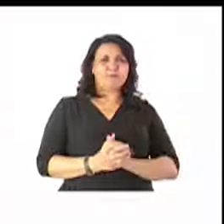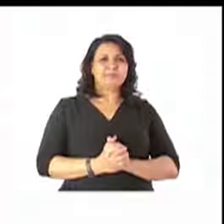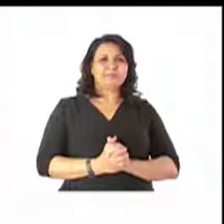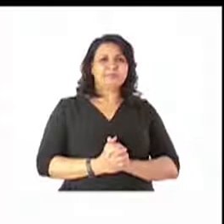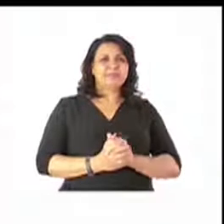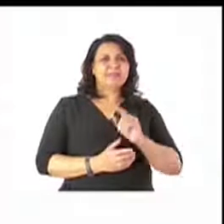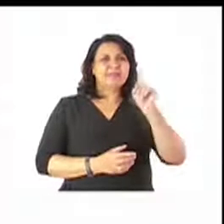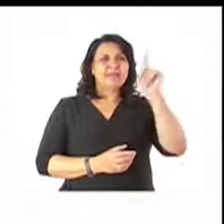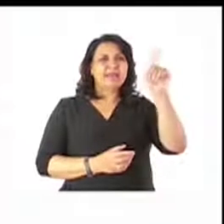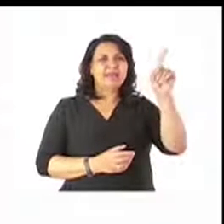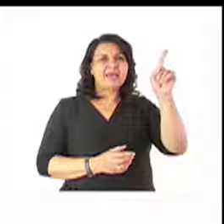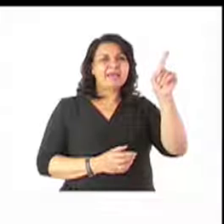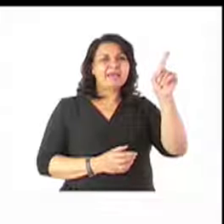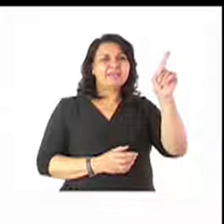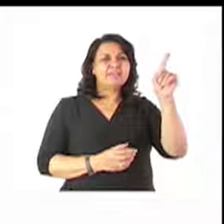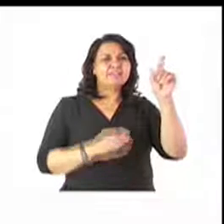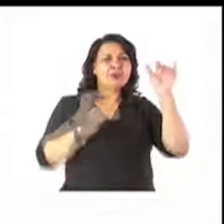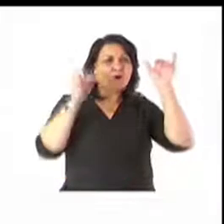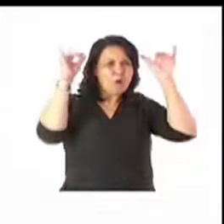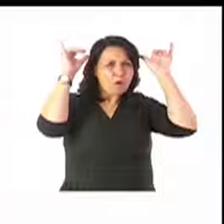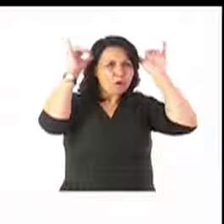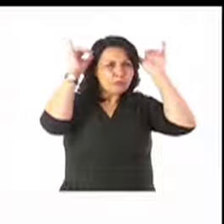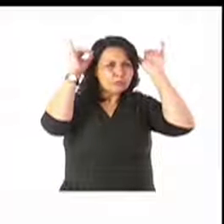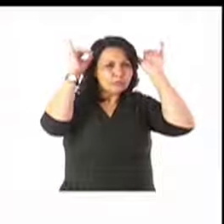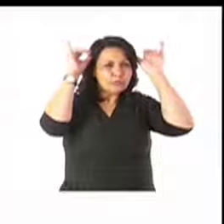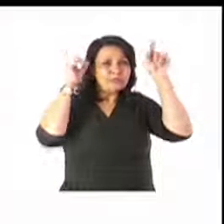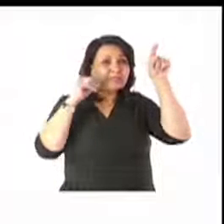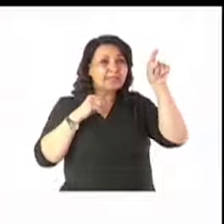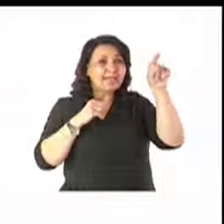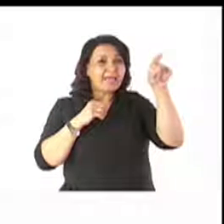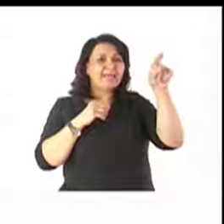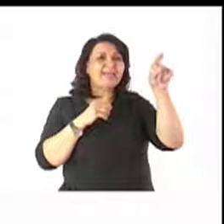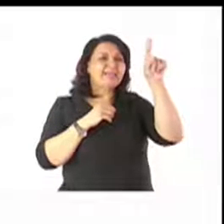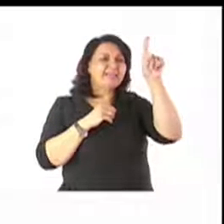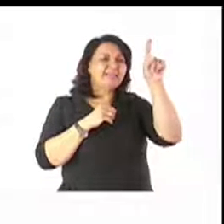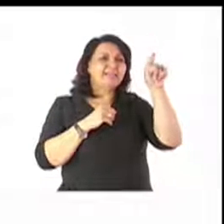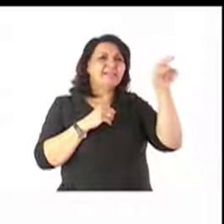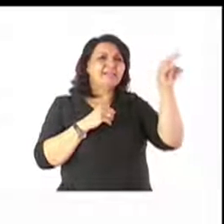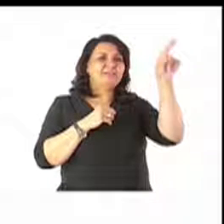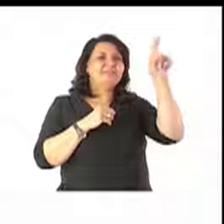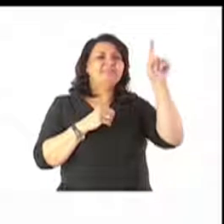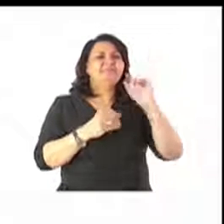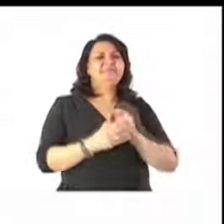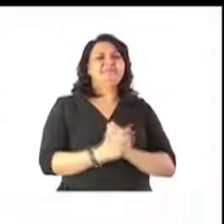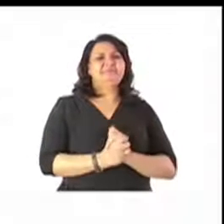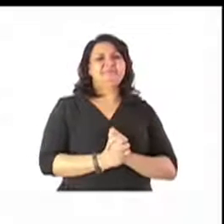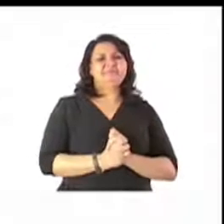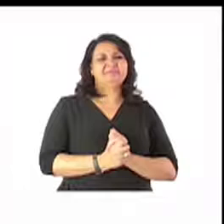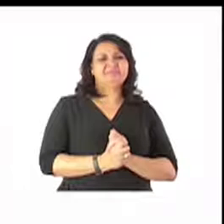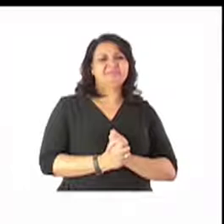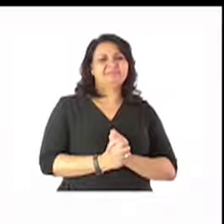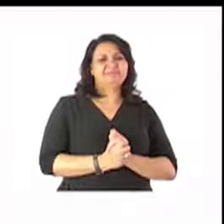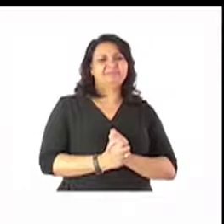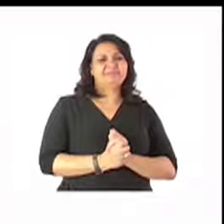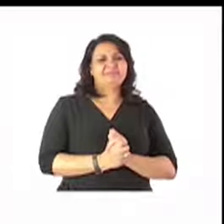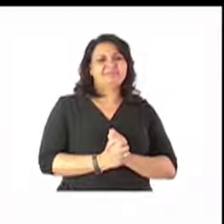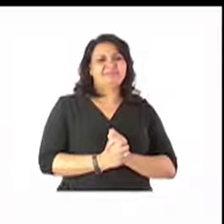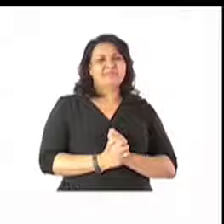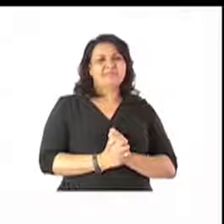the corner. Can you say ox? Ox. Now let's start at